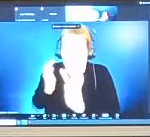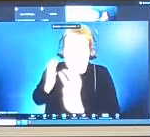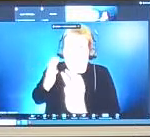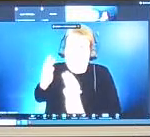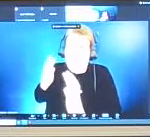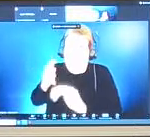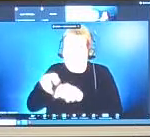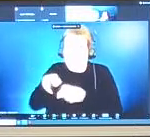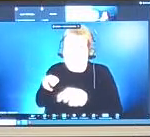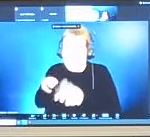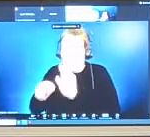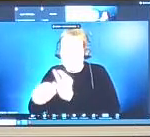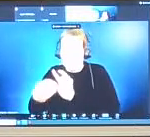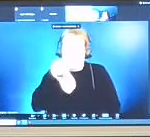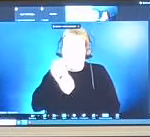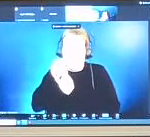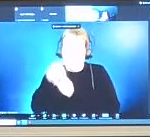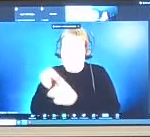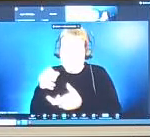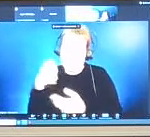over.